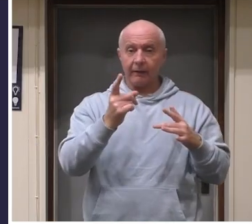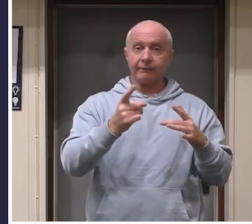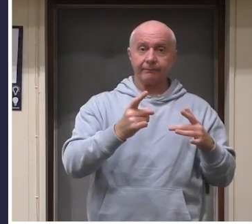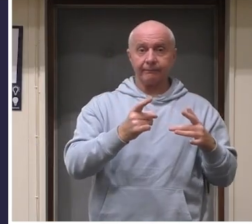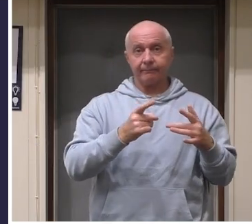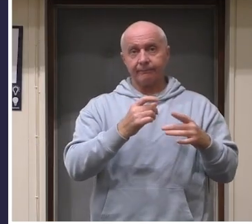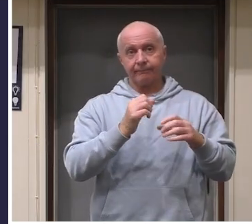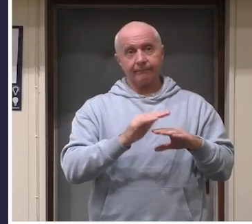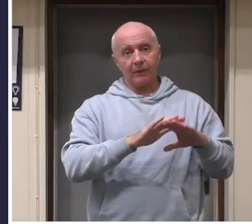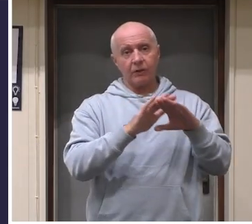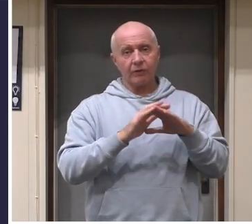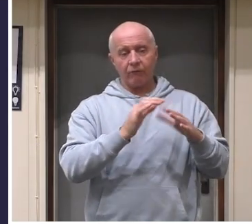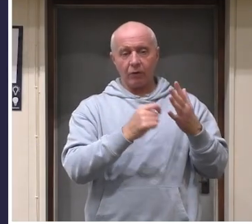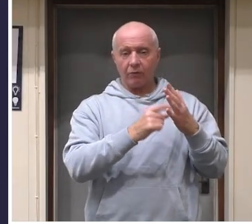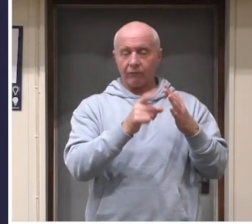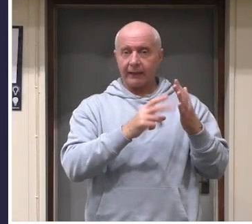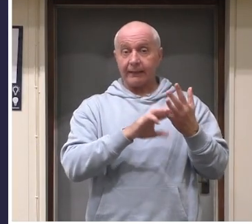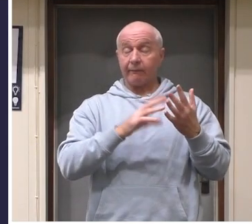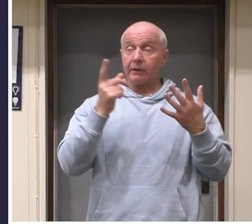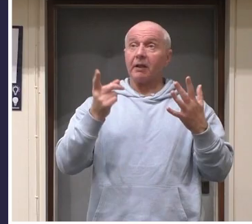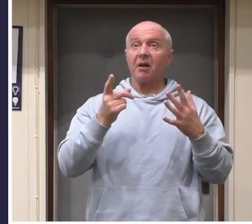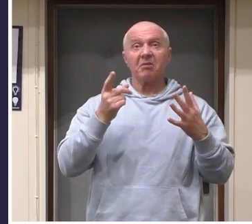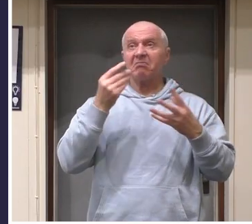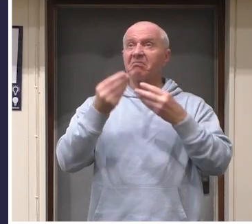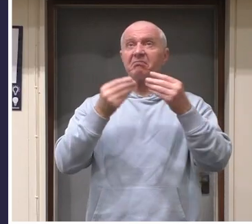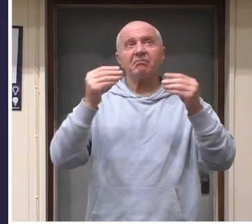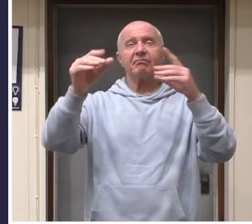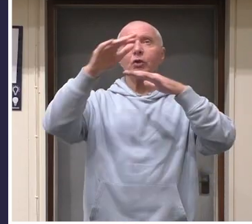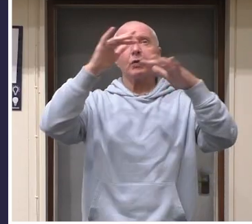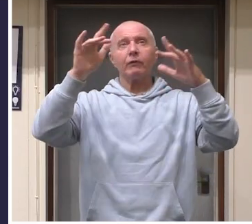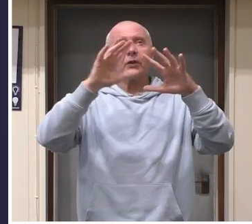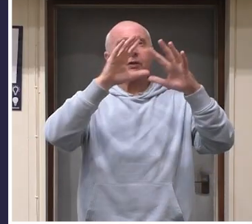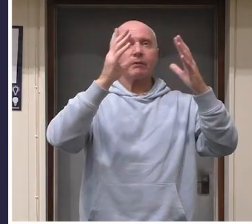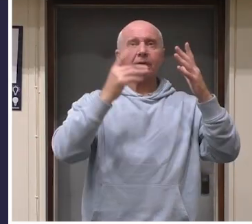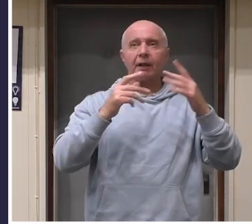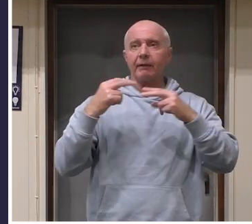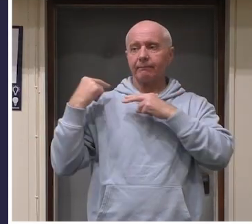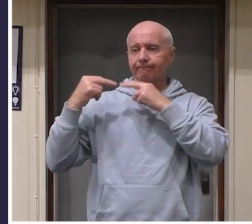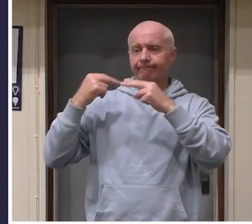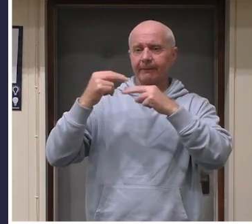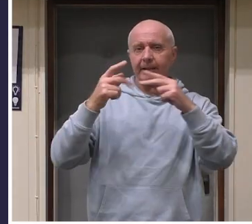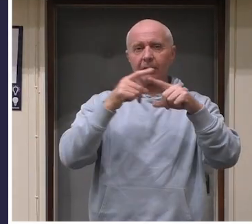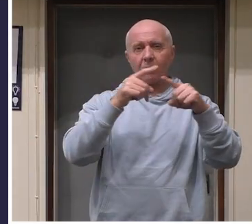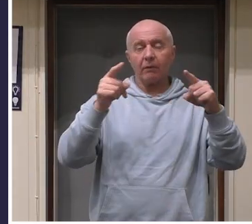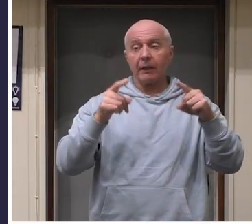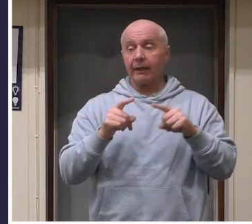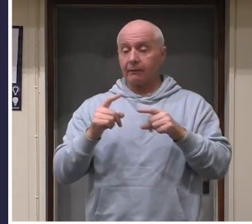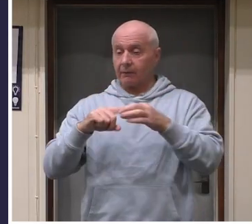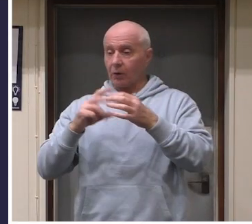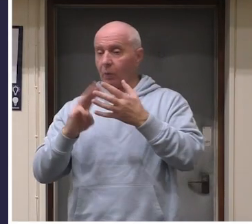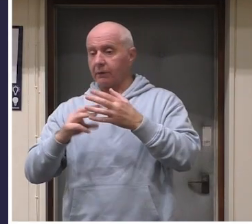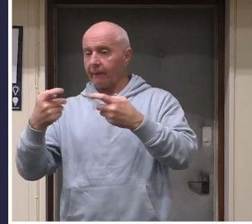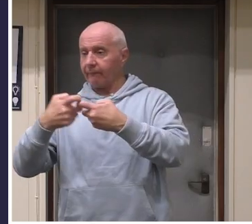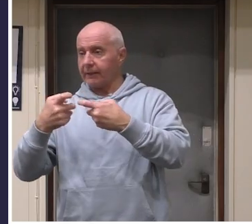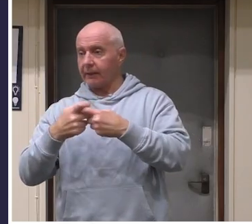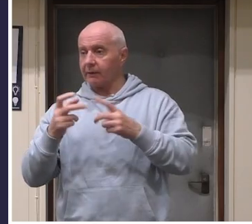extremely successful at describing the universe and everything else in the classical picture, and quantum physics, which is yet